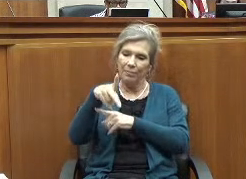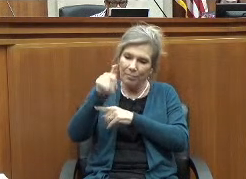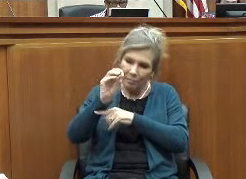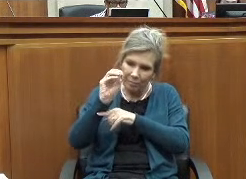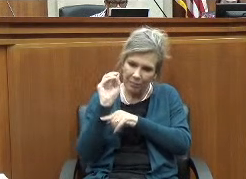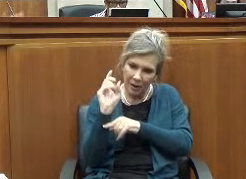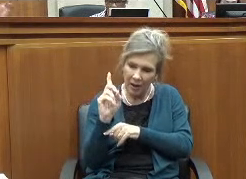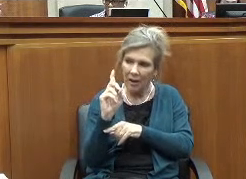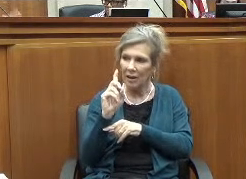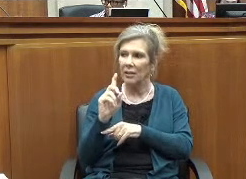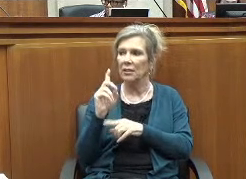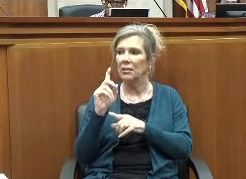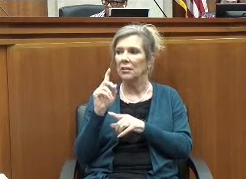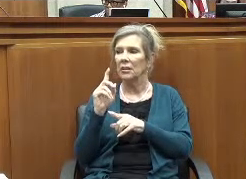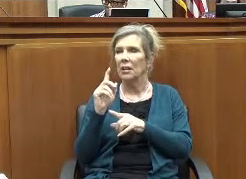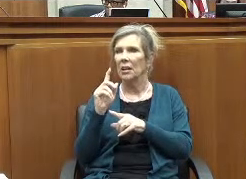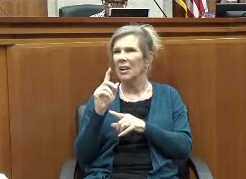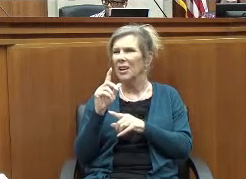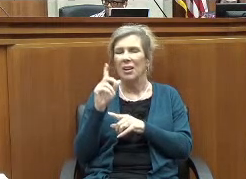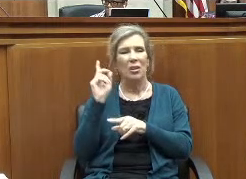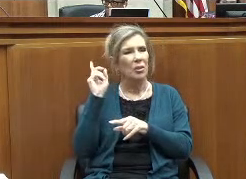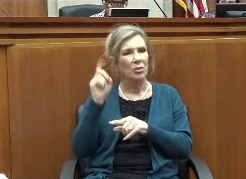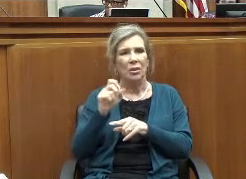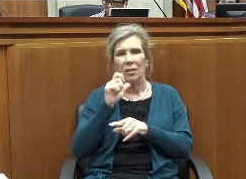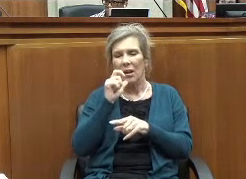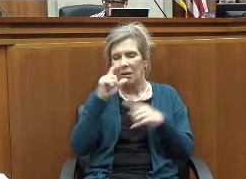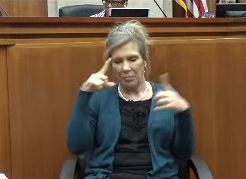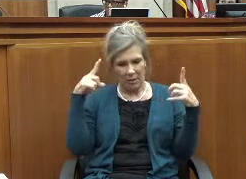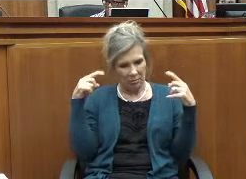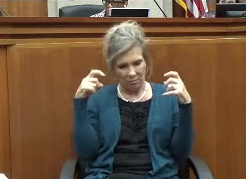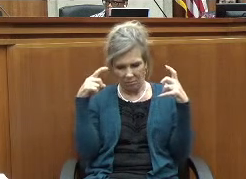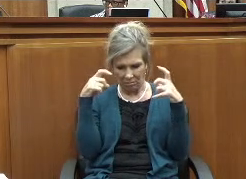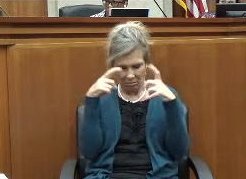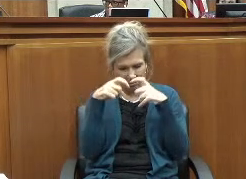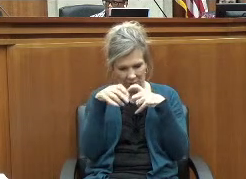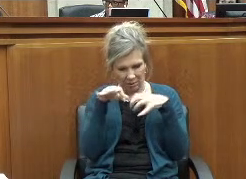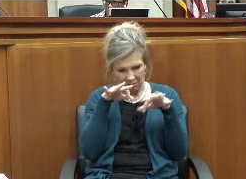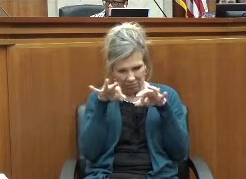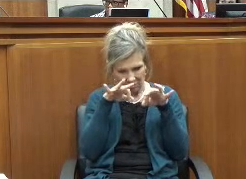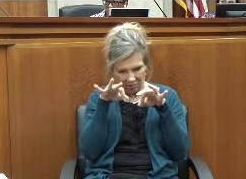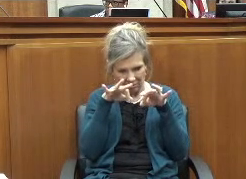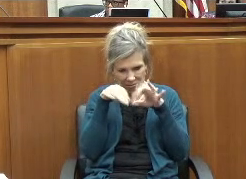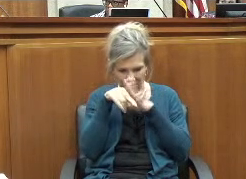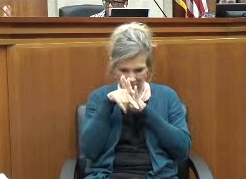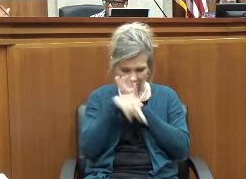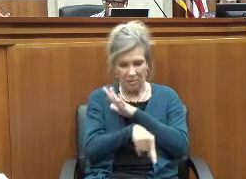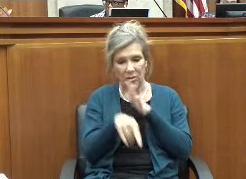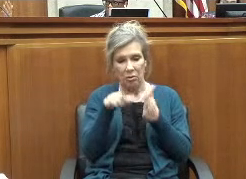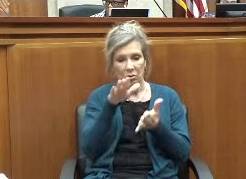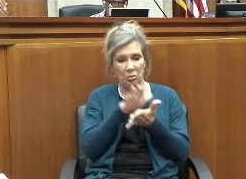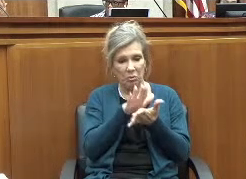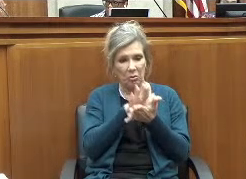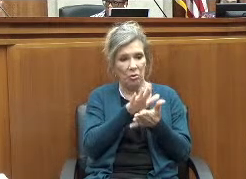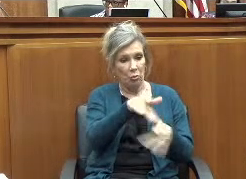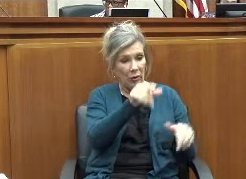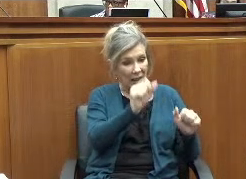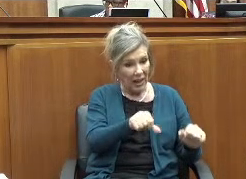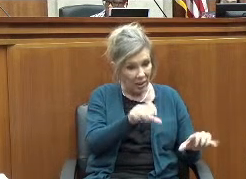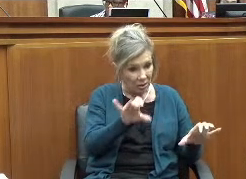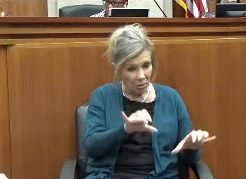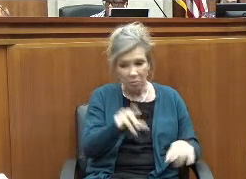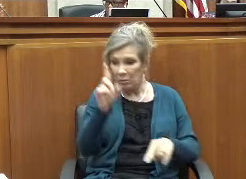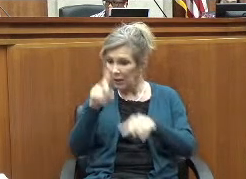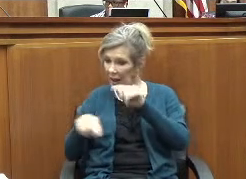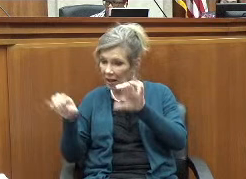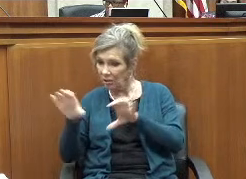I don't want to be so convoluted that We should not be telling schools what they can and can't do, because policy is